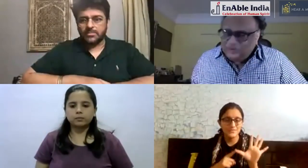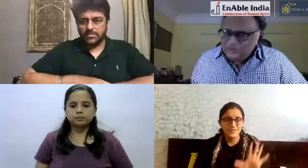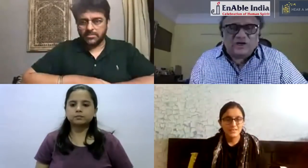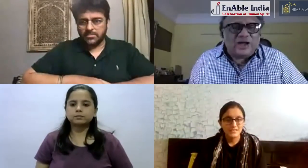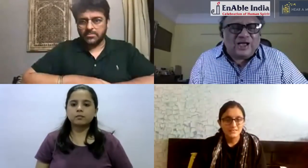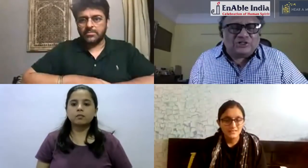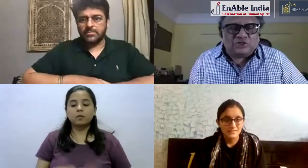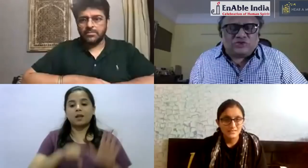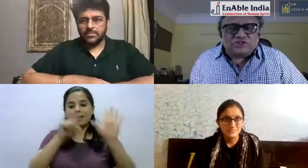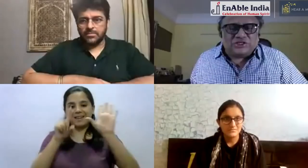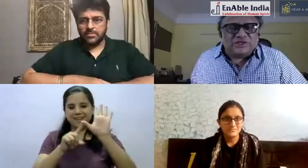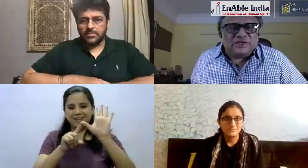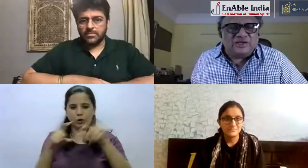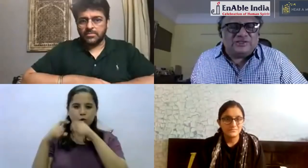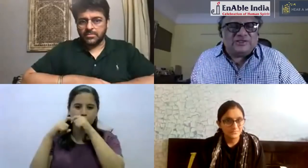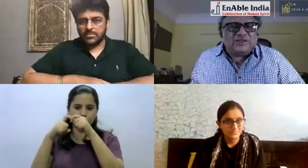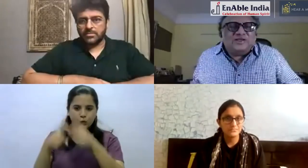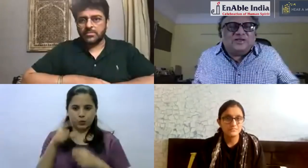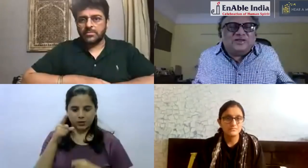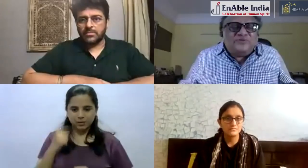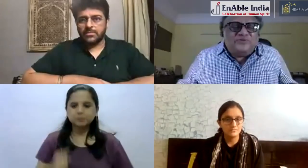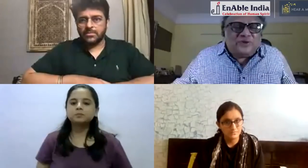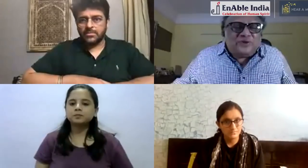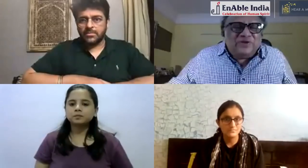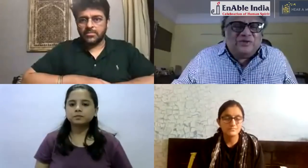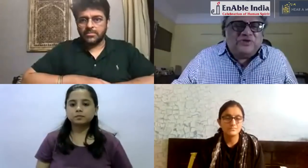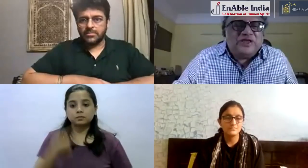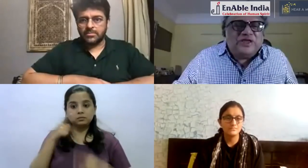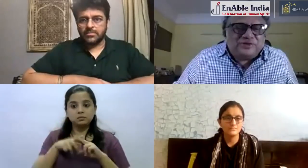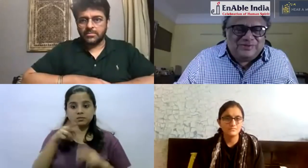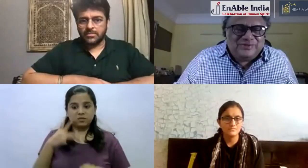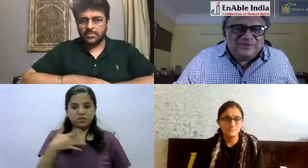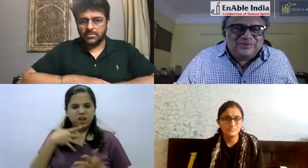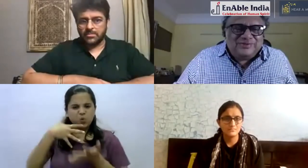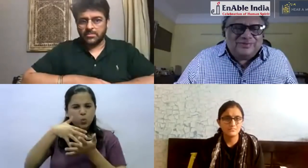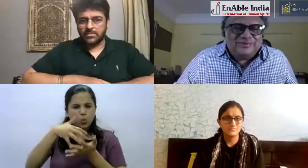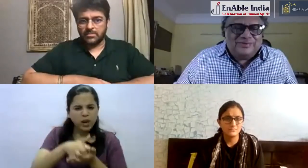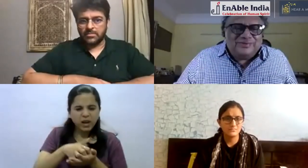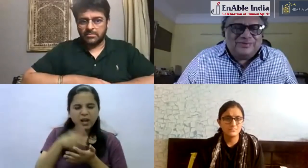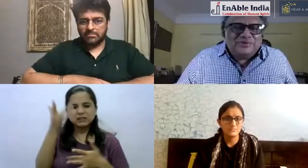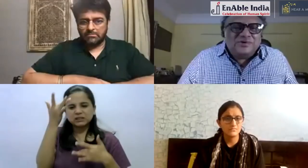Okay. And your last question is if you are feeling weak.